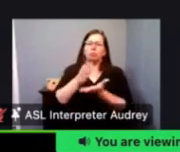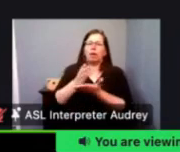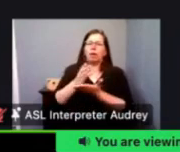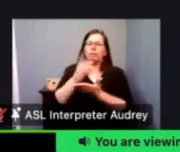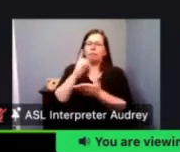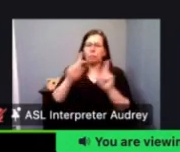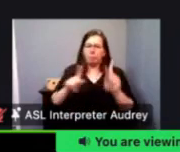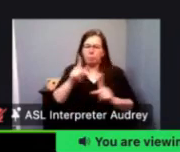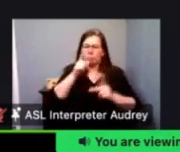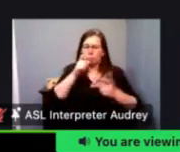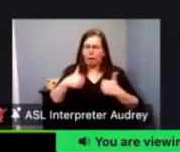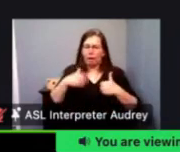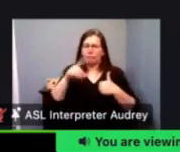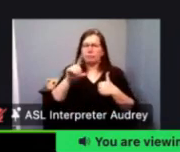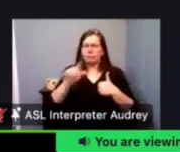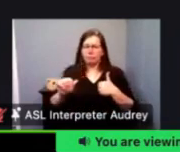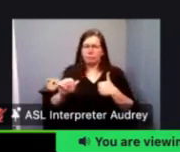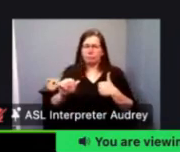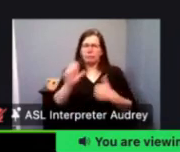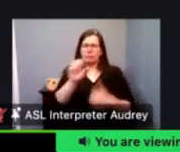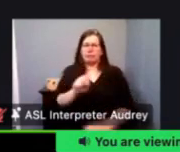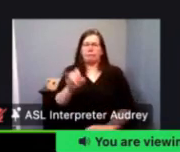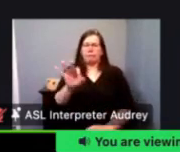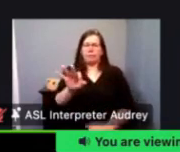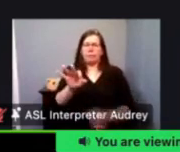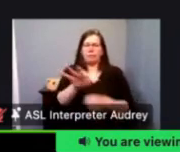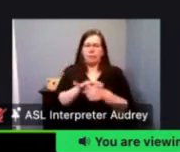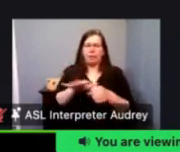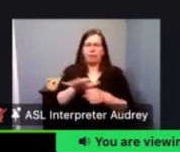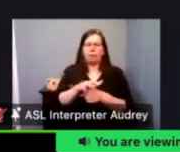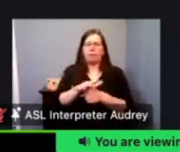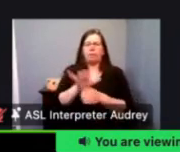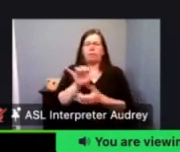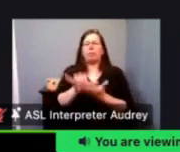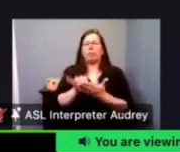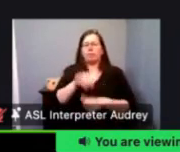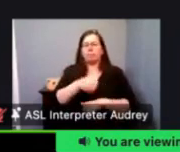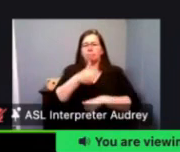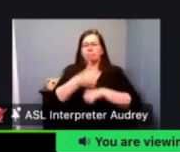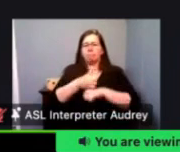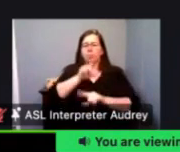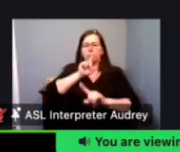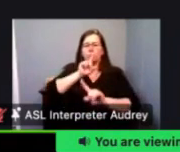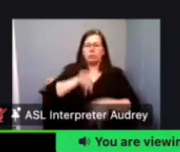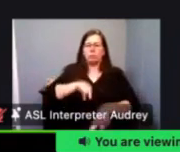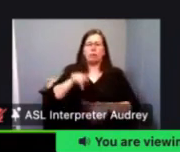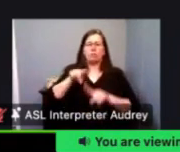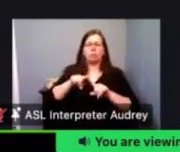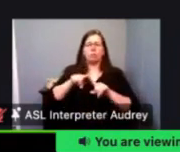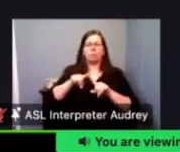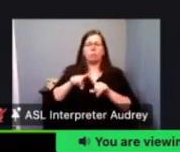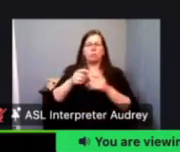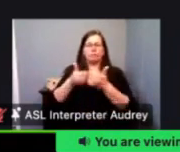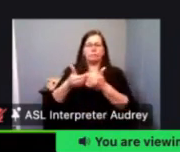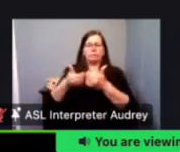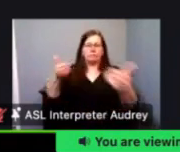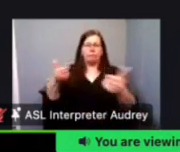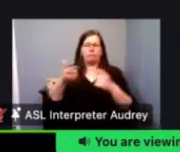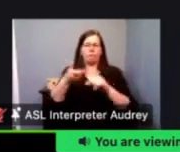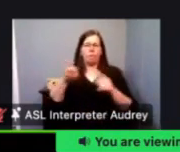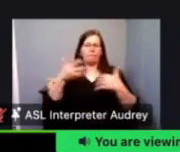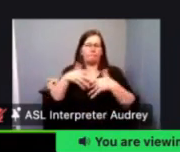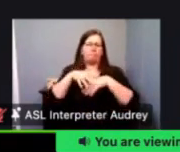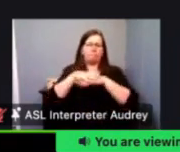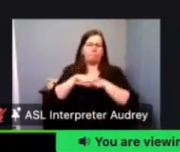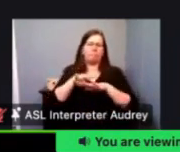with disabilities. In the San Francisco Bay Area, disability justice was built in reaction to their exclusion from mainstream